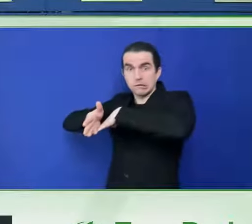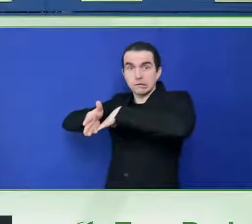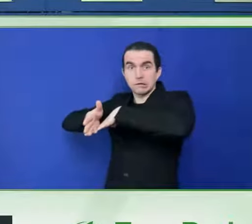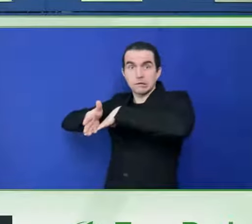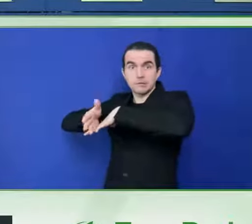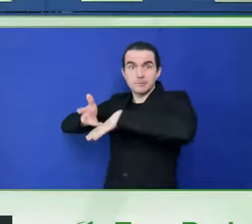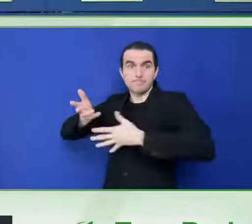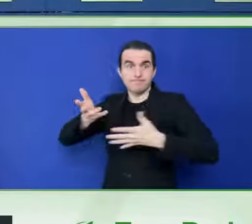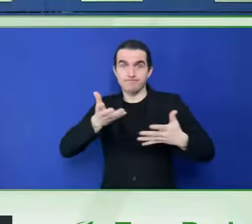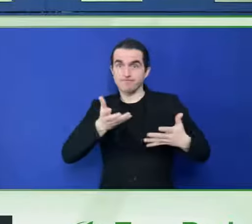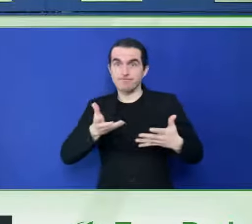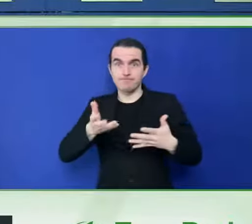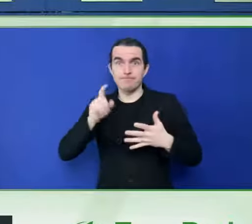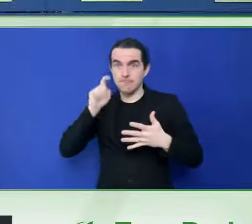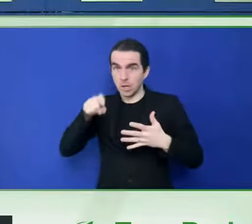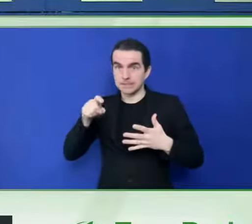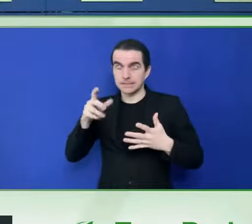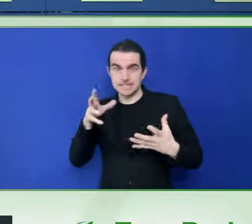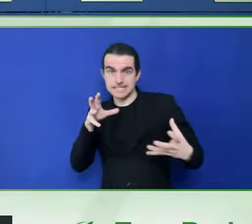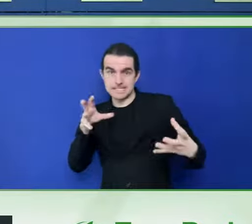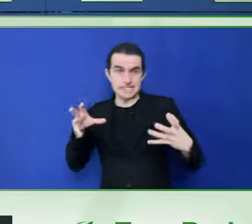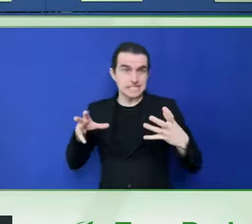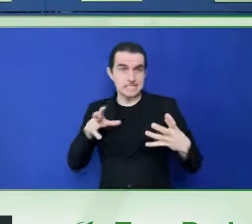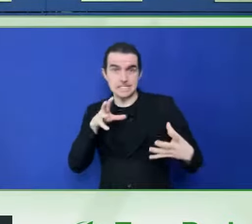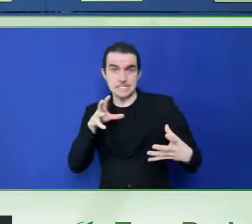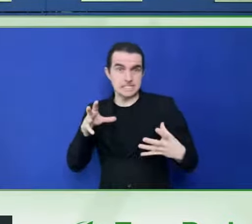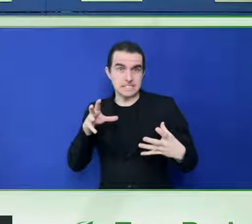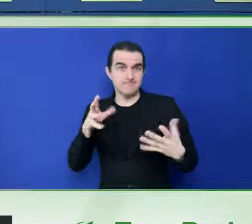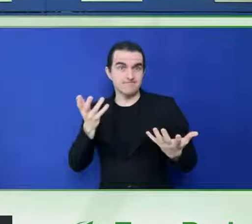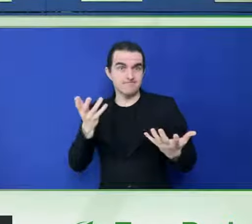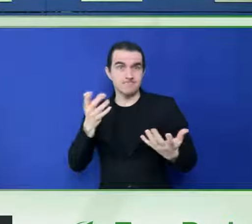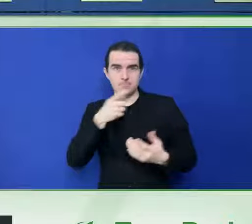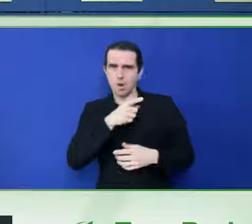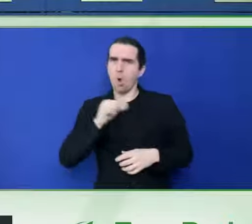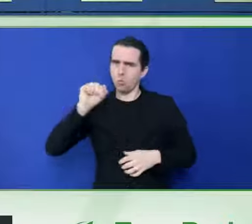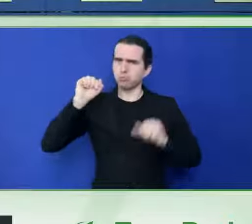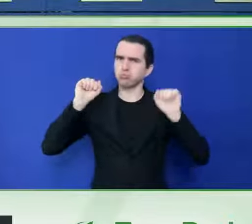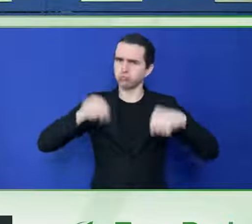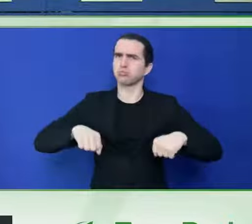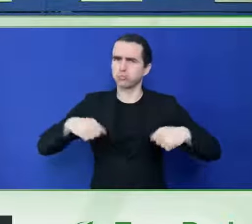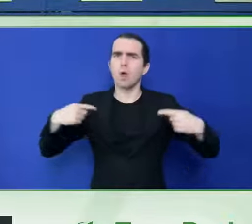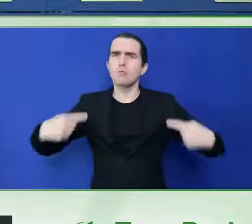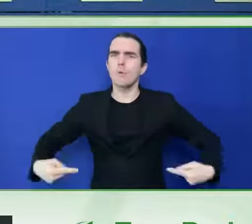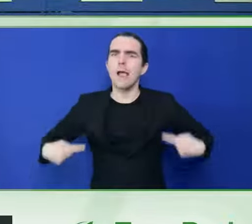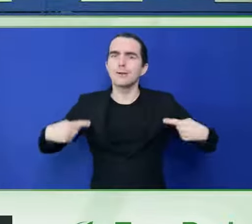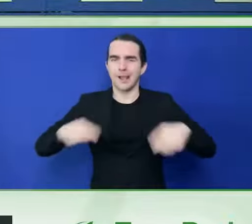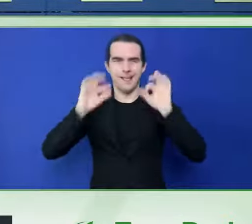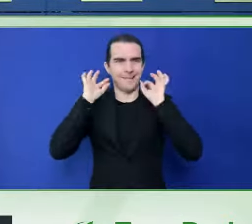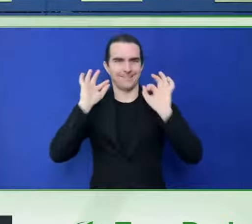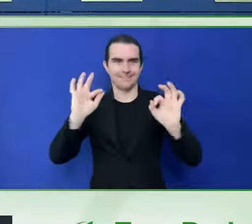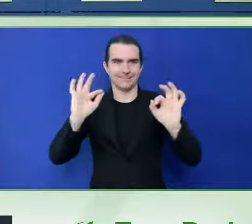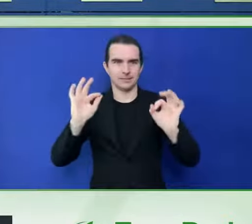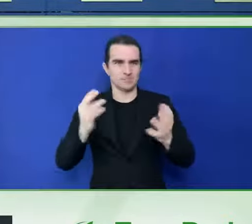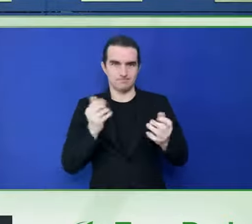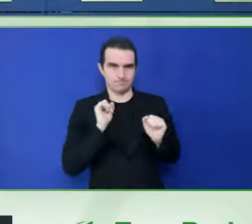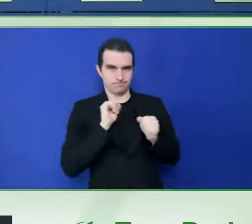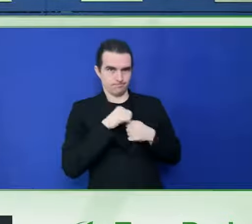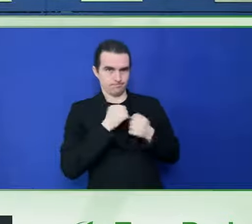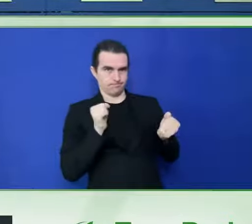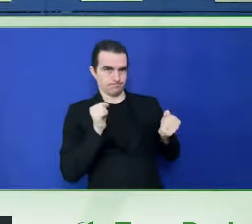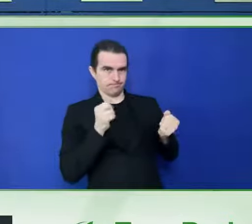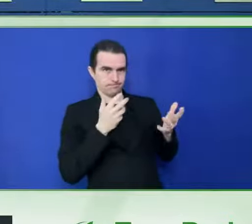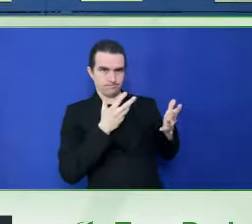I got to the table, and I couldn't get my wheelchair under the table. So I had to eat my dinner at a